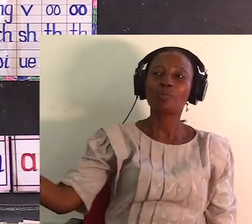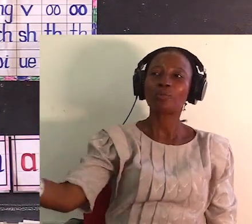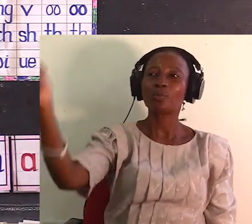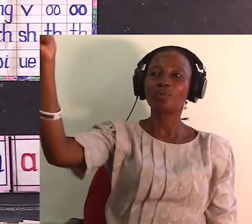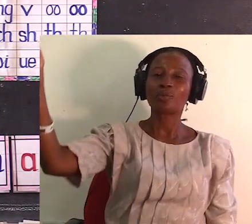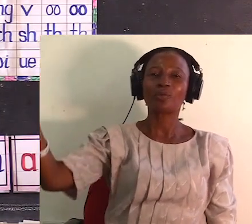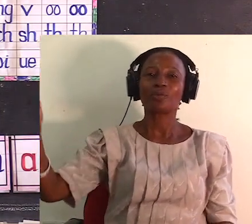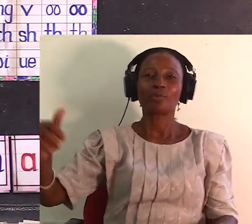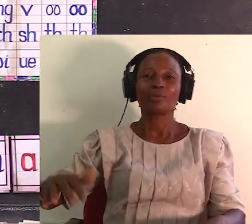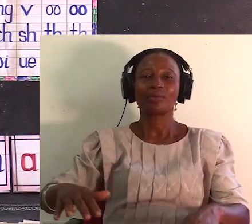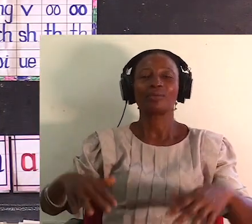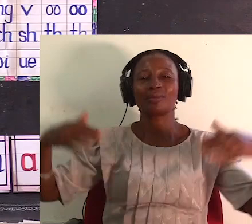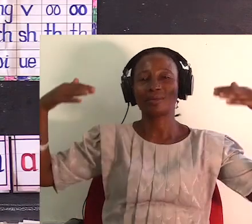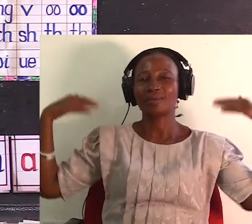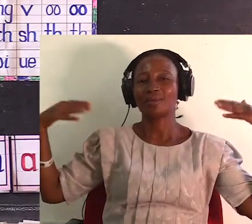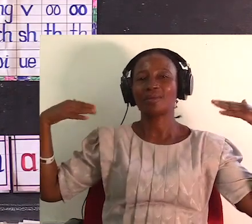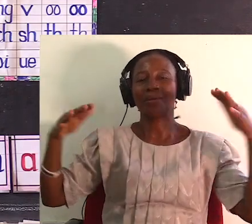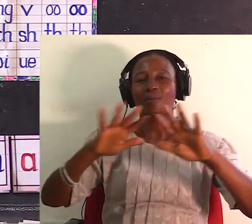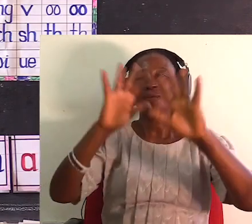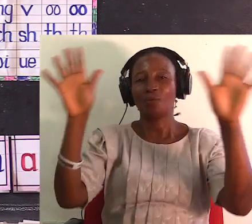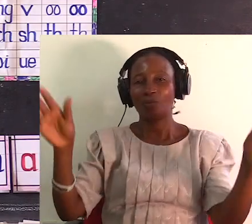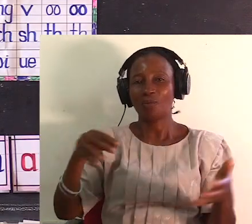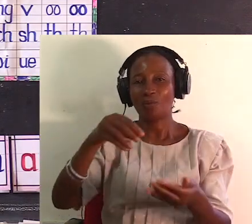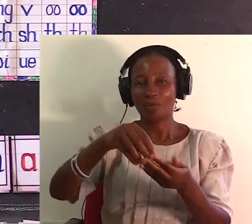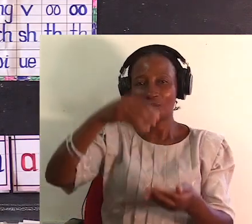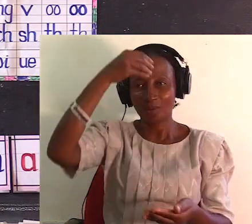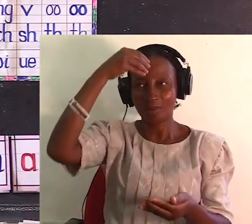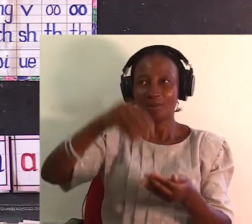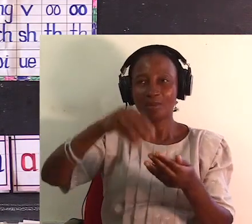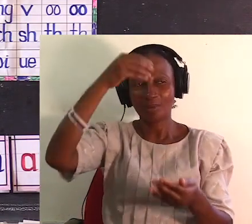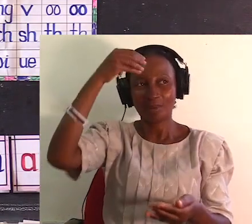All these sounds that you've learned,